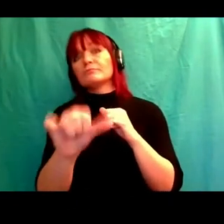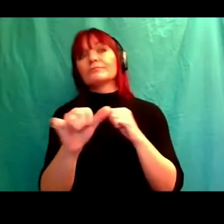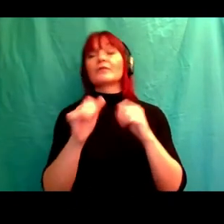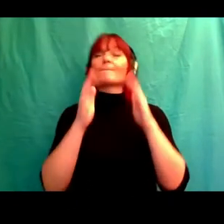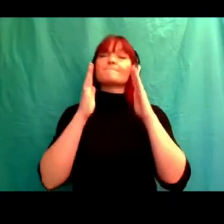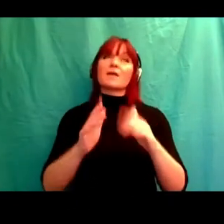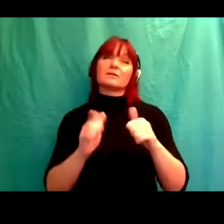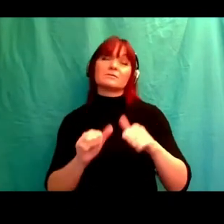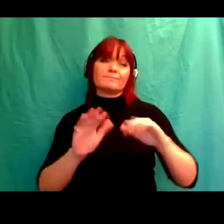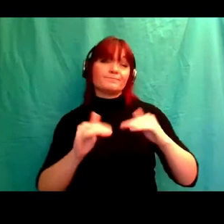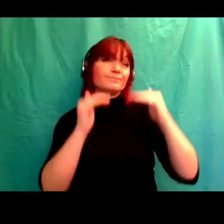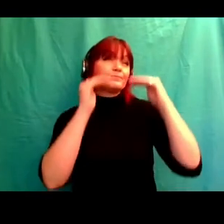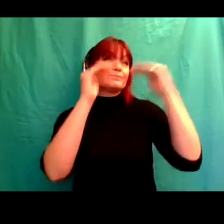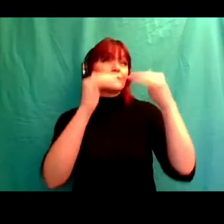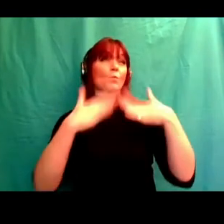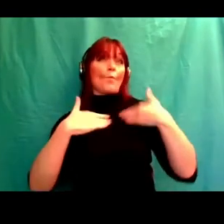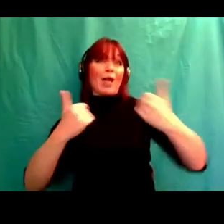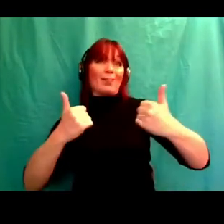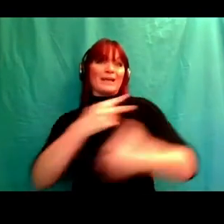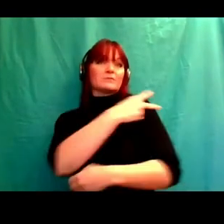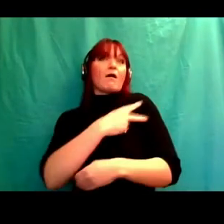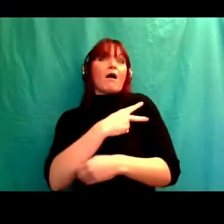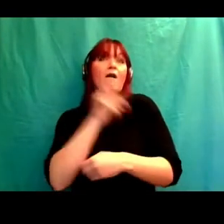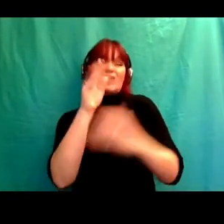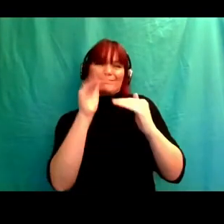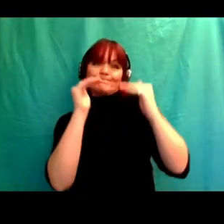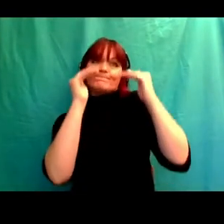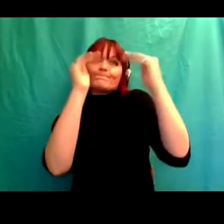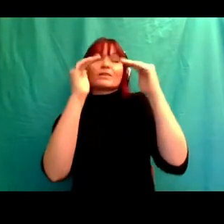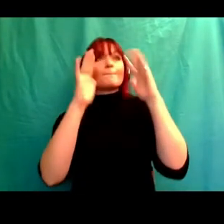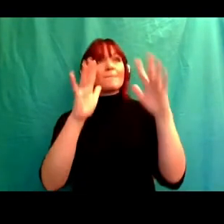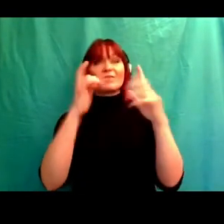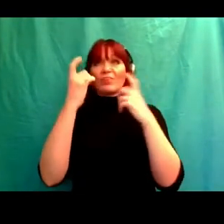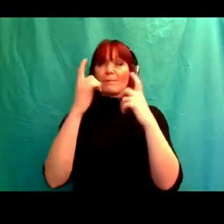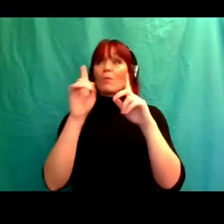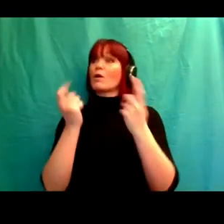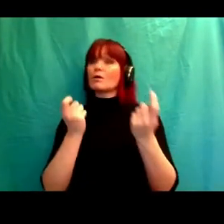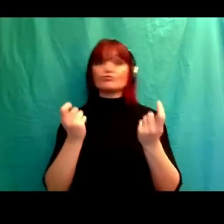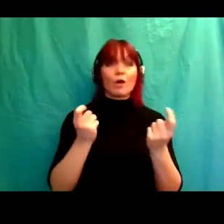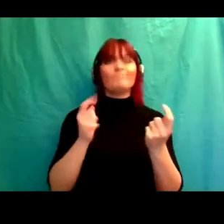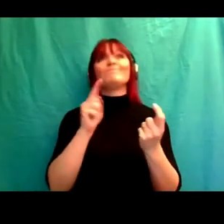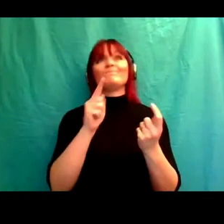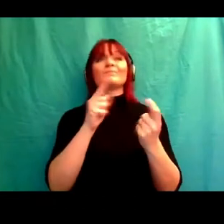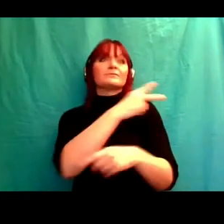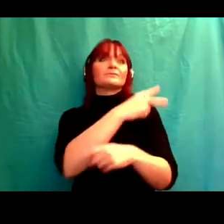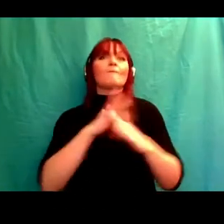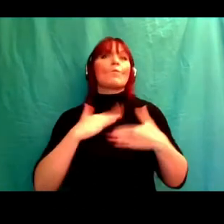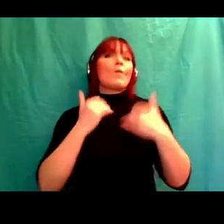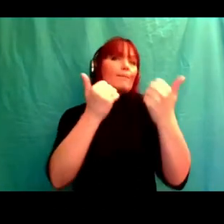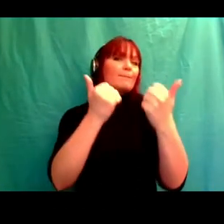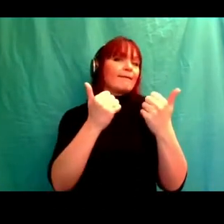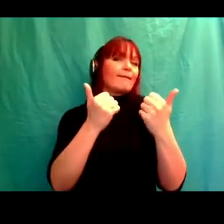core of all of our planning, all of the kind of what's within your control. Fundamentally, health and care services rely